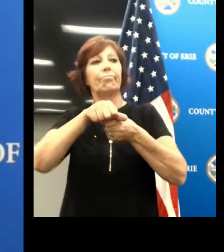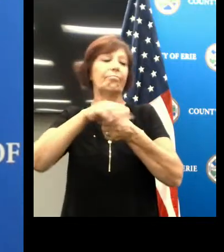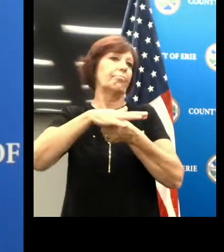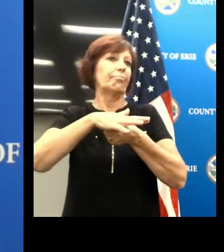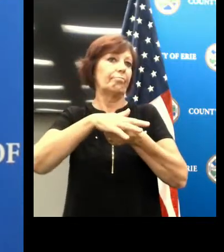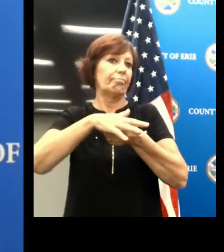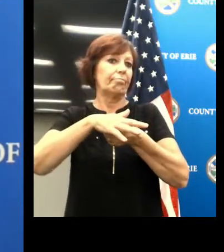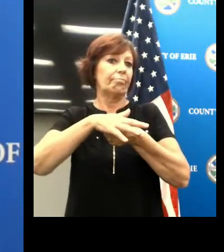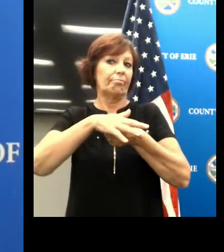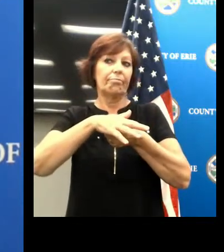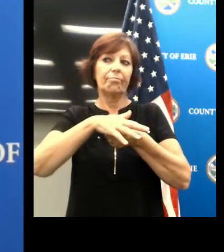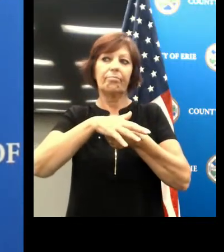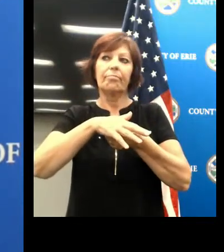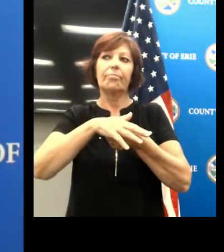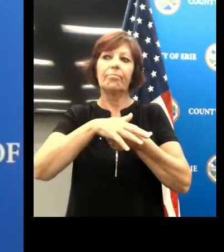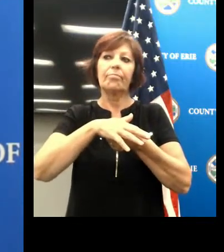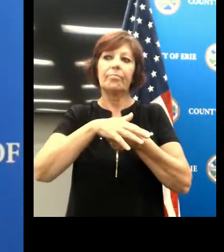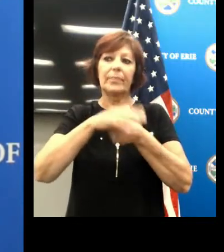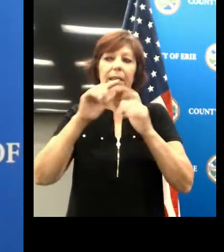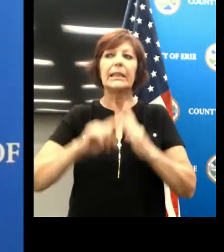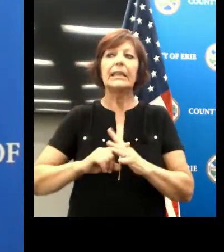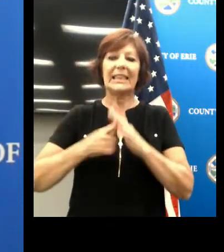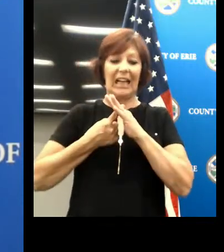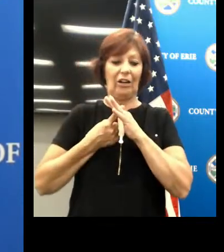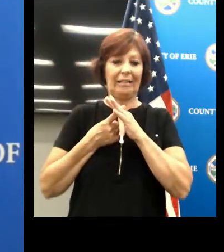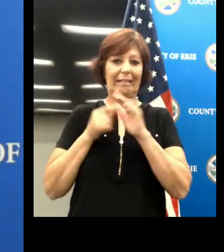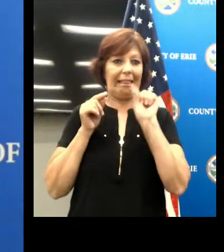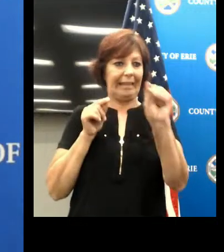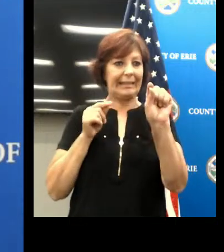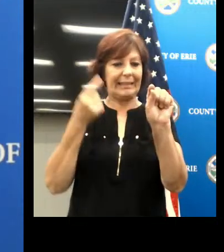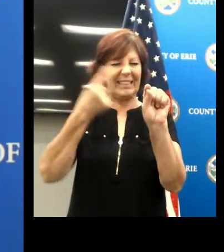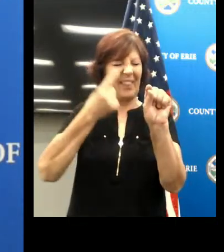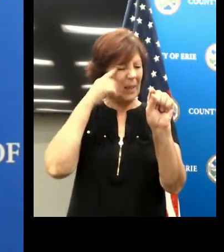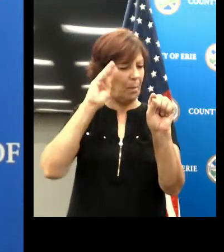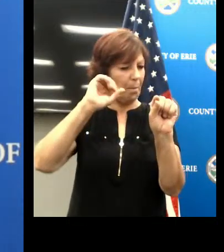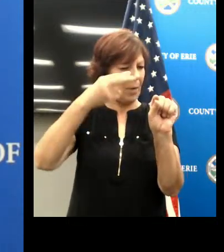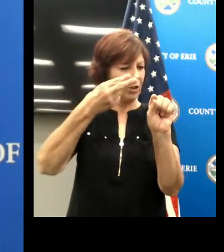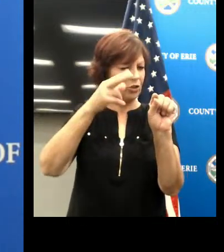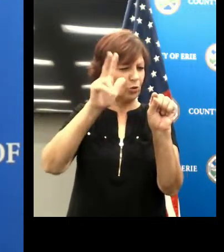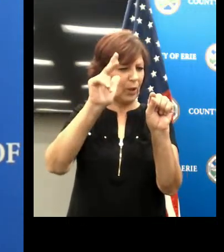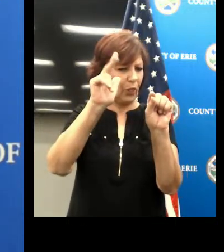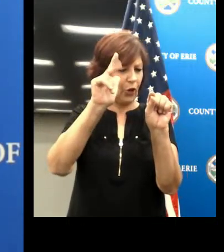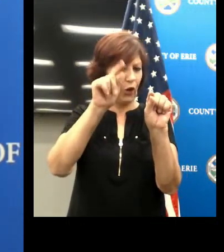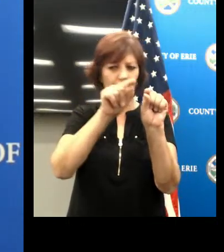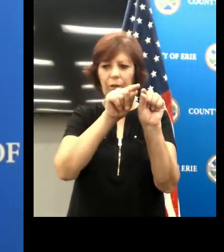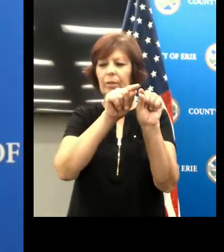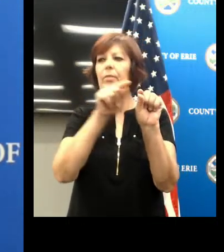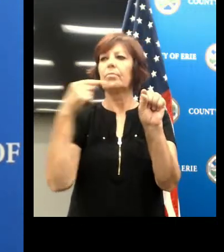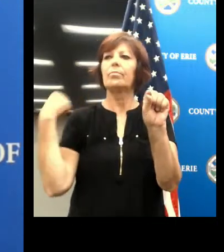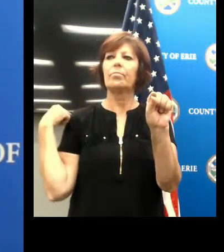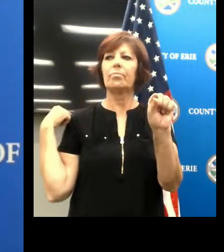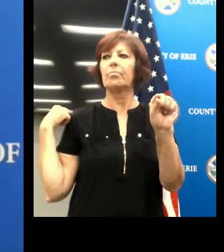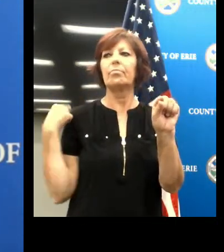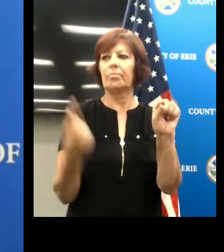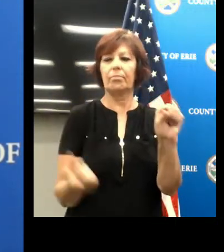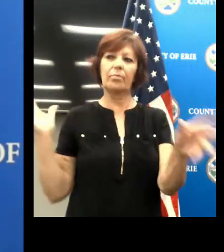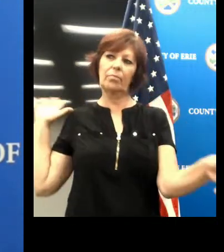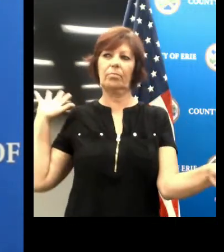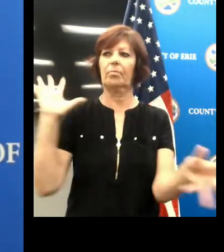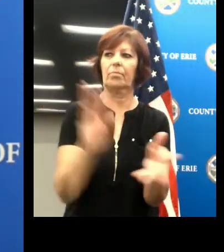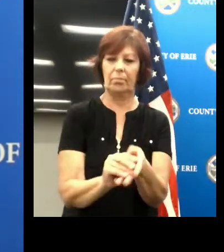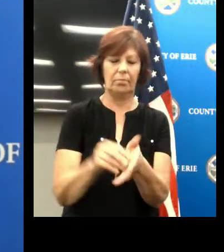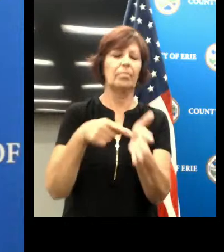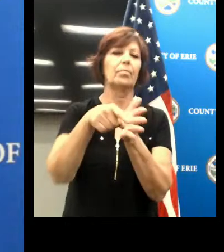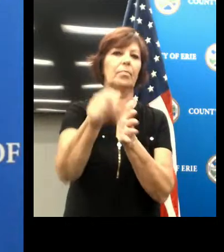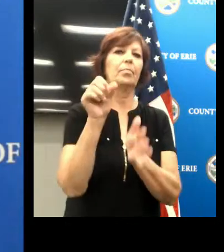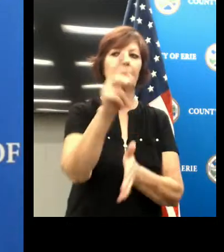to COVID-19 response, starting as of this date, I think it's March 23rd. So any expenses that were incurred up to